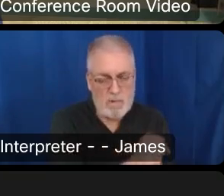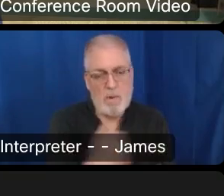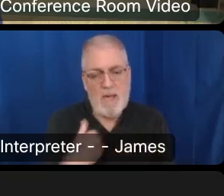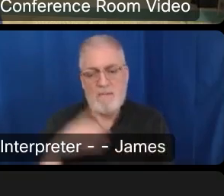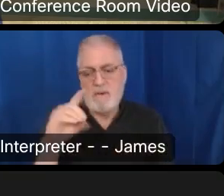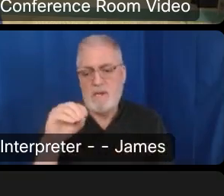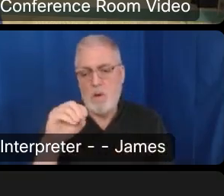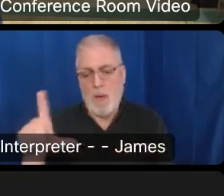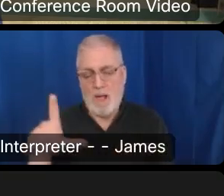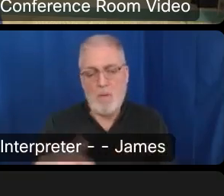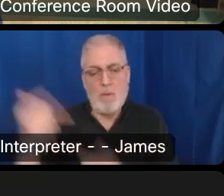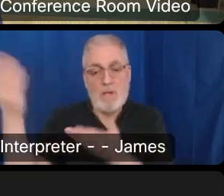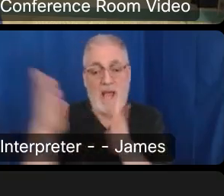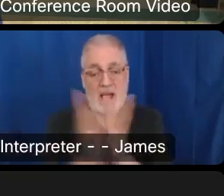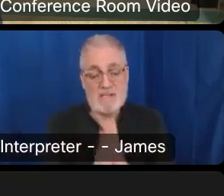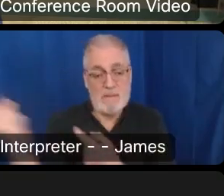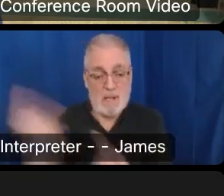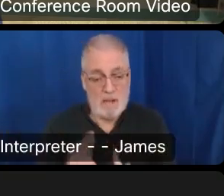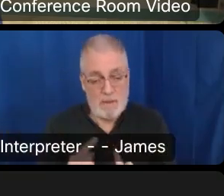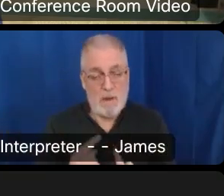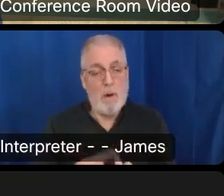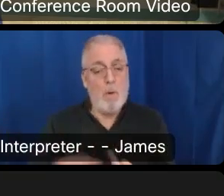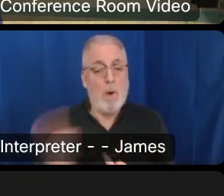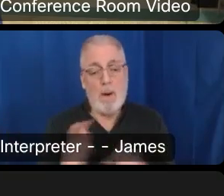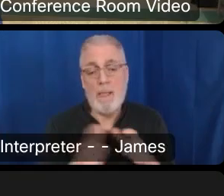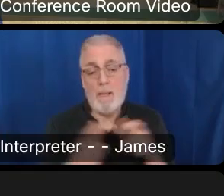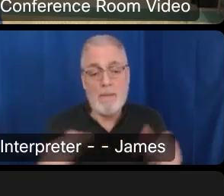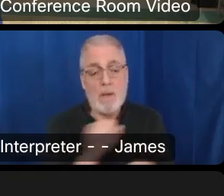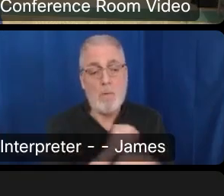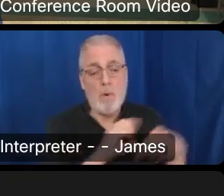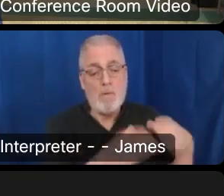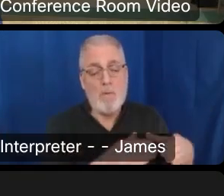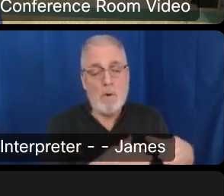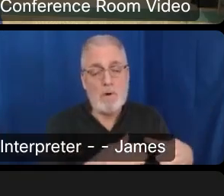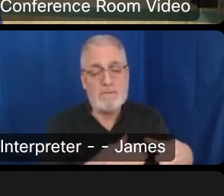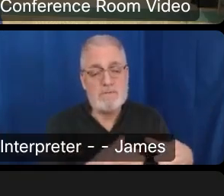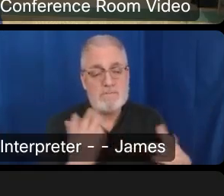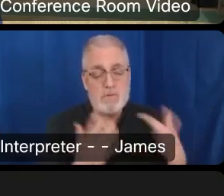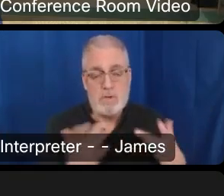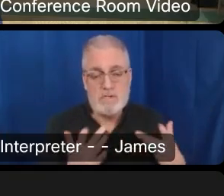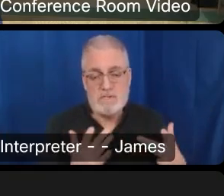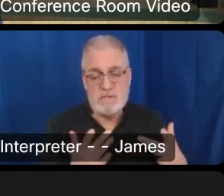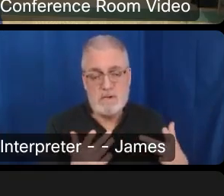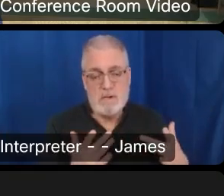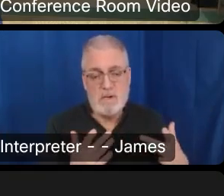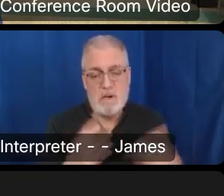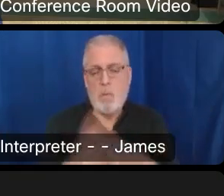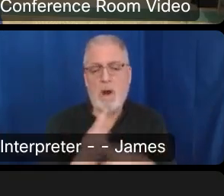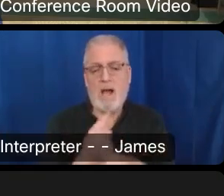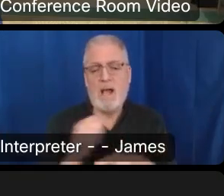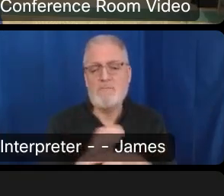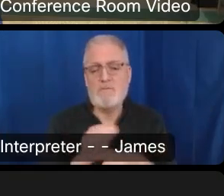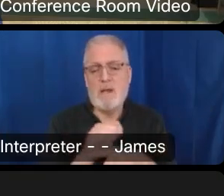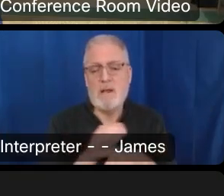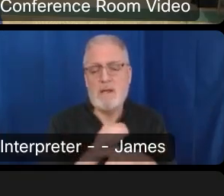where are some of the major workforce shortages and where does it line up. But then what kind of training is required to put people in those